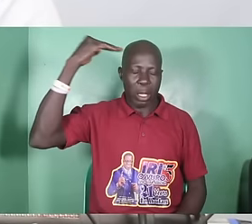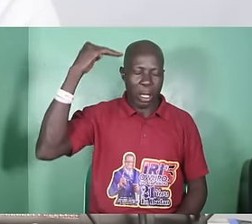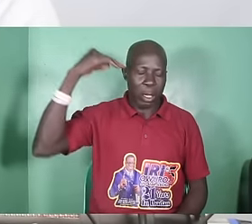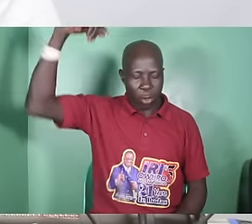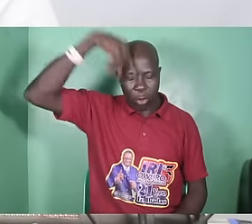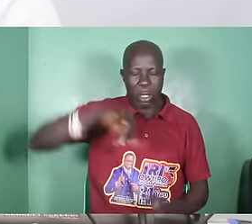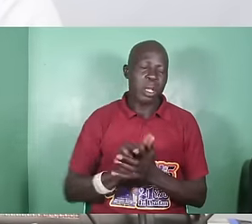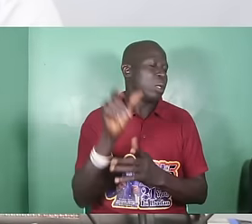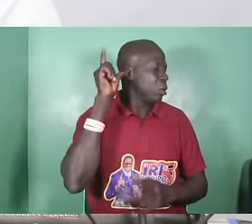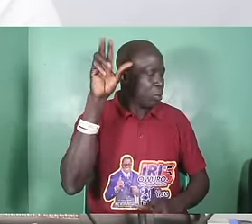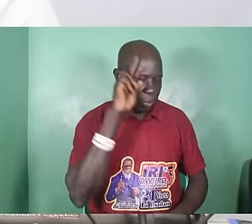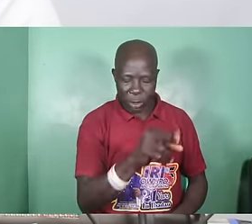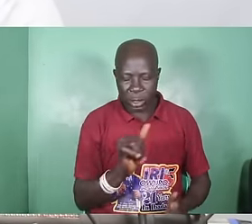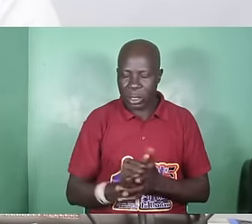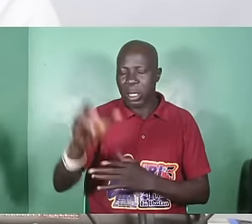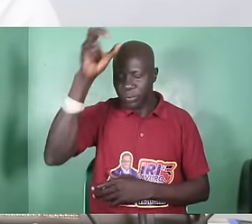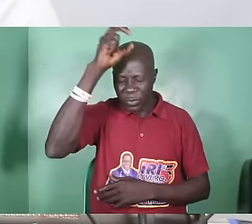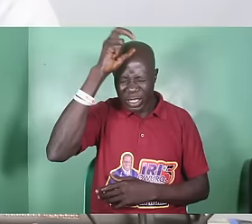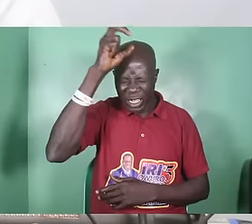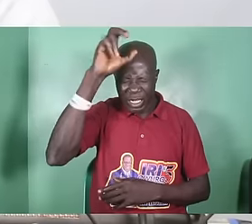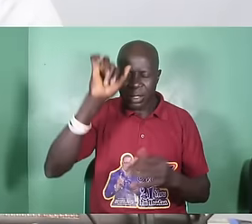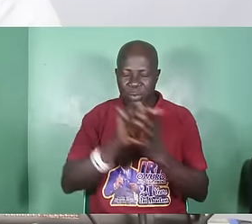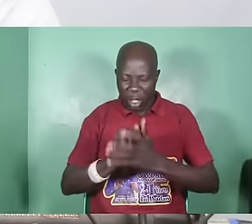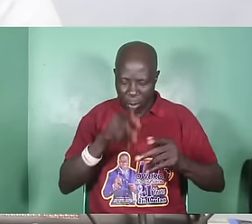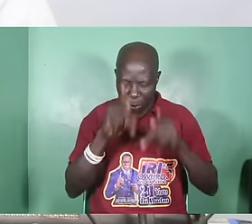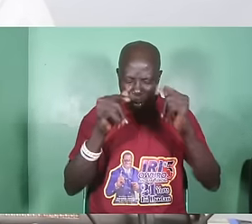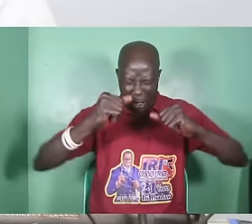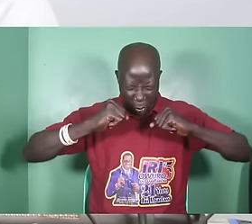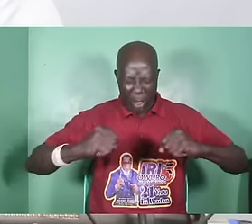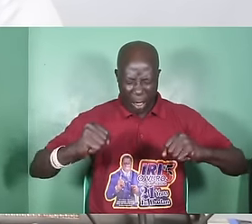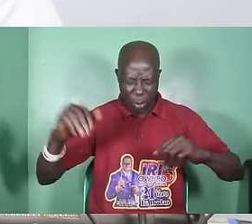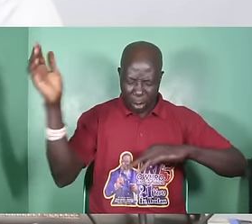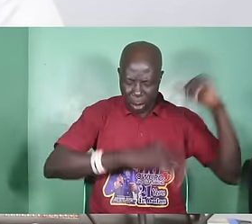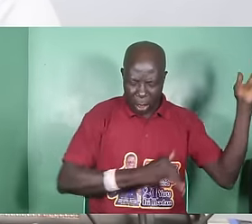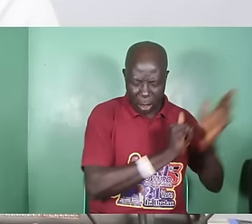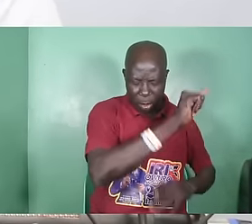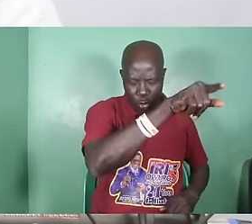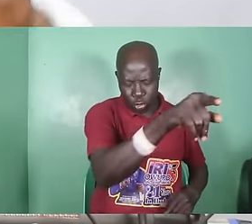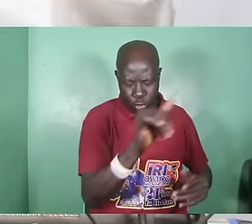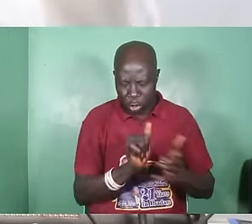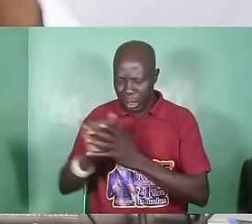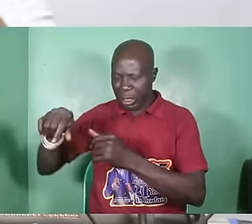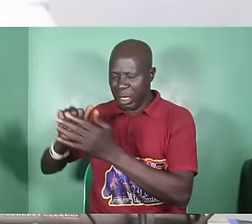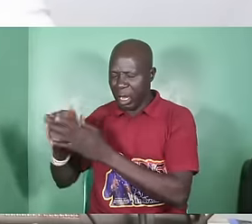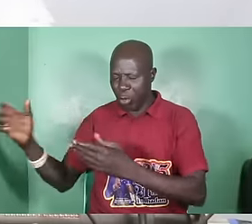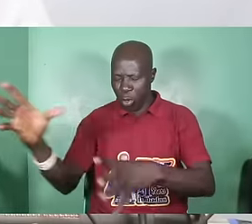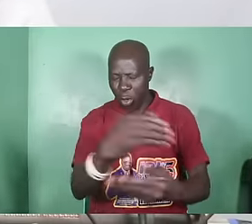at headquarters. Listen, sir. Jaya, the people that are superior than